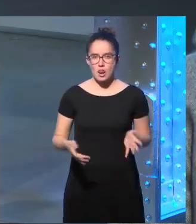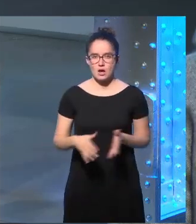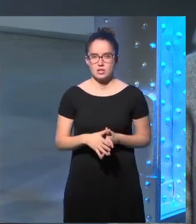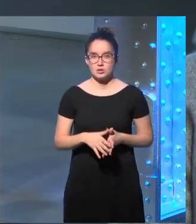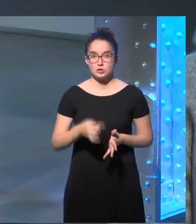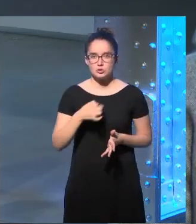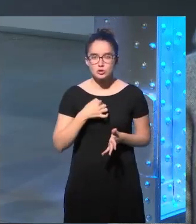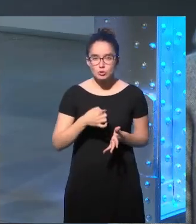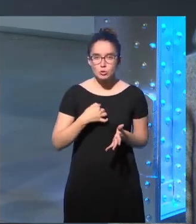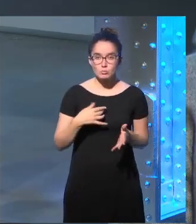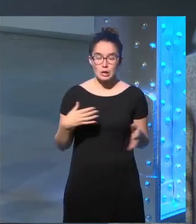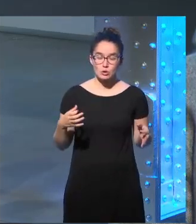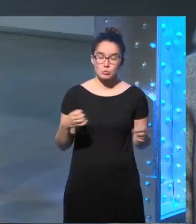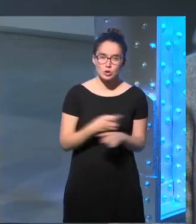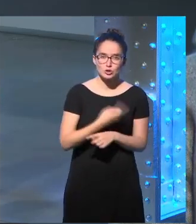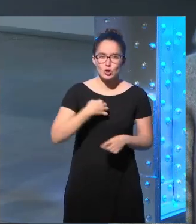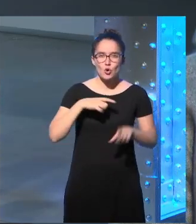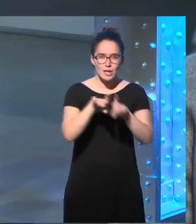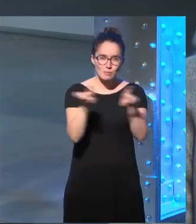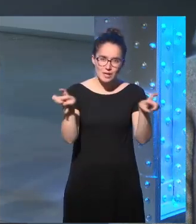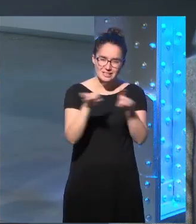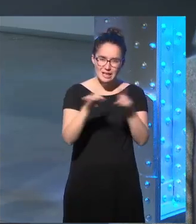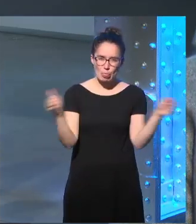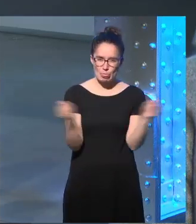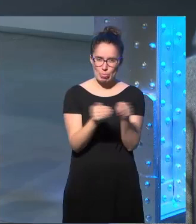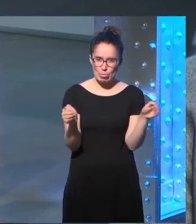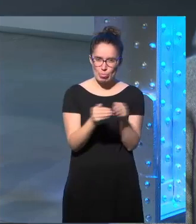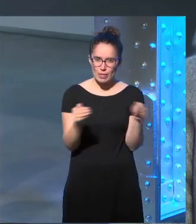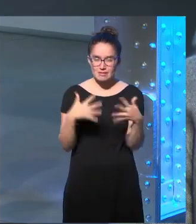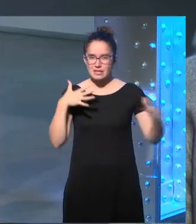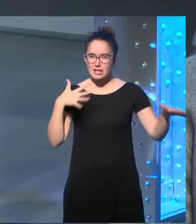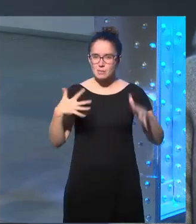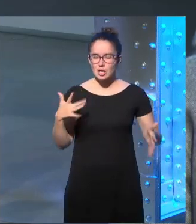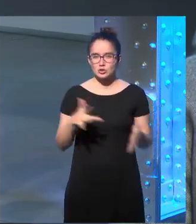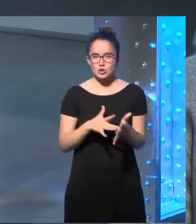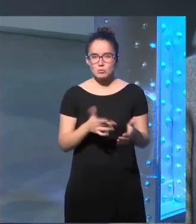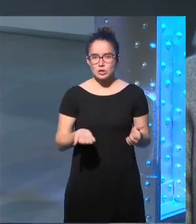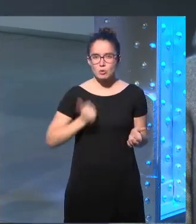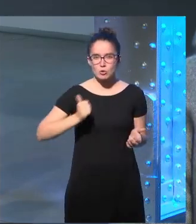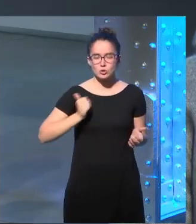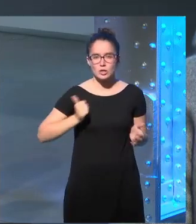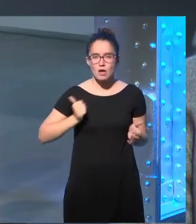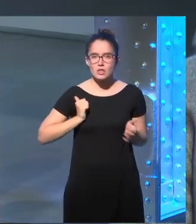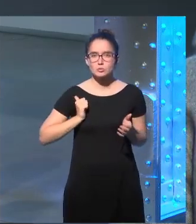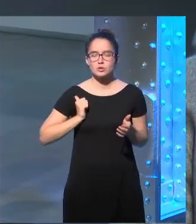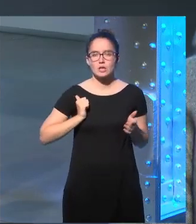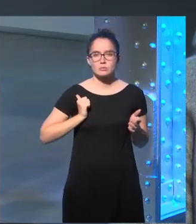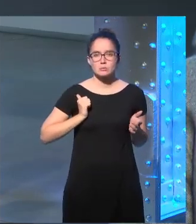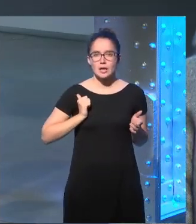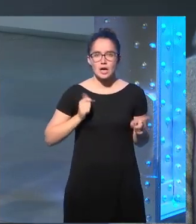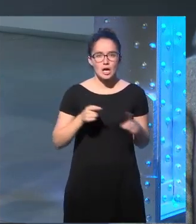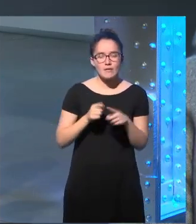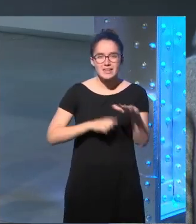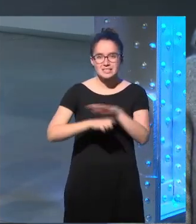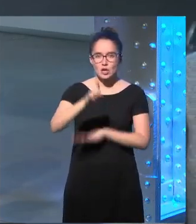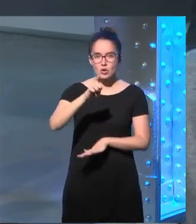about education. In the working side, I also think there are many things to improve. My company is small and dynamic,